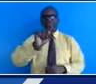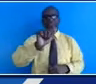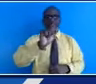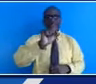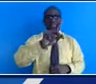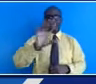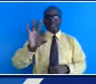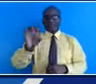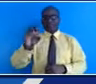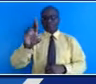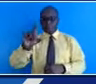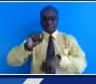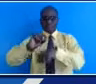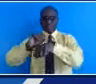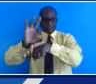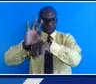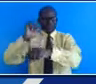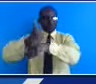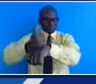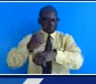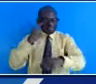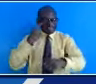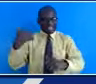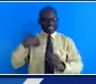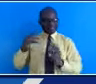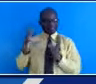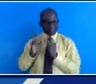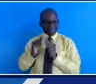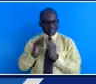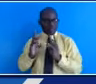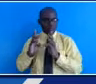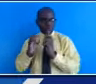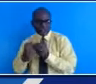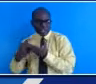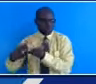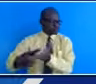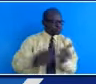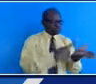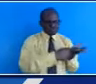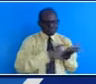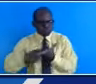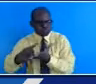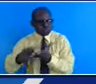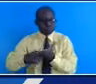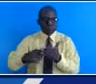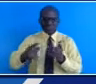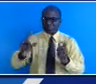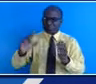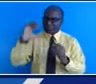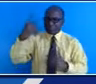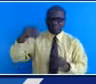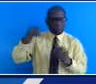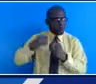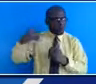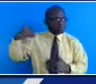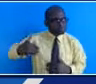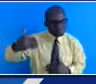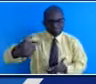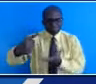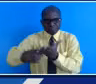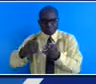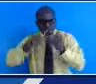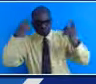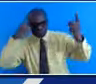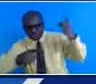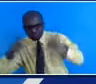who's here, is on our task force. We're meeting periodically on a weekly basis to discuss what issues our business is facing as